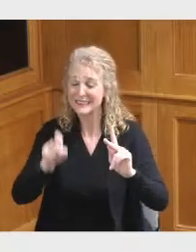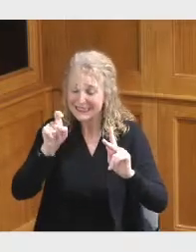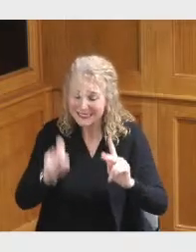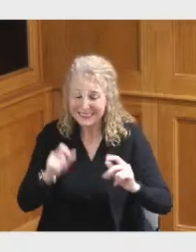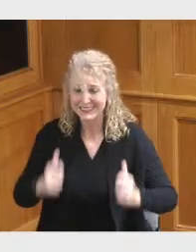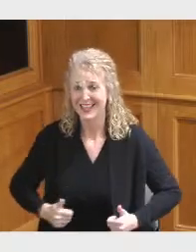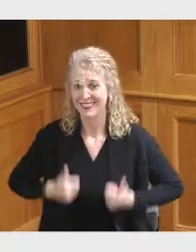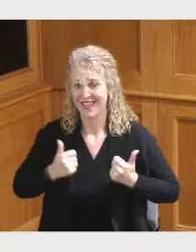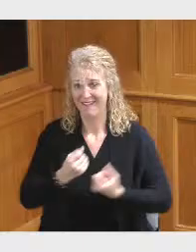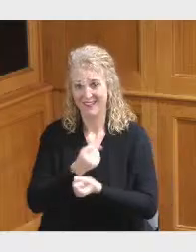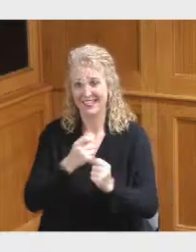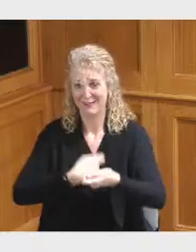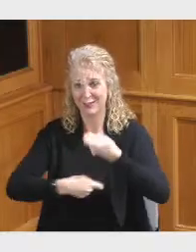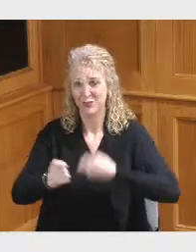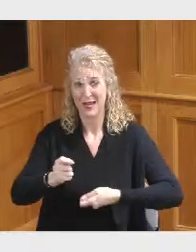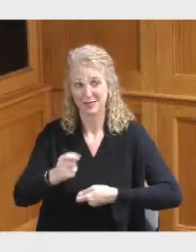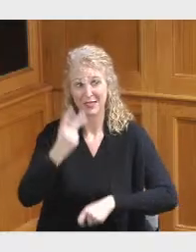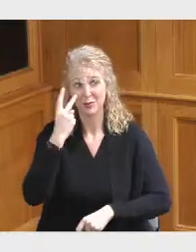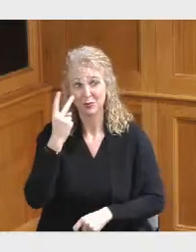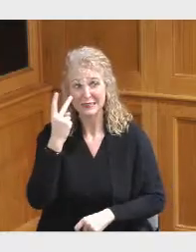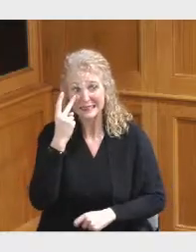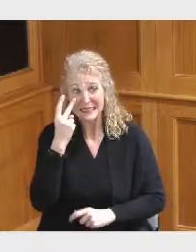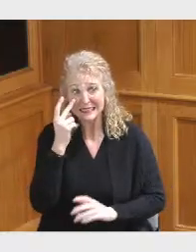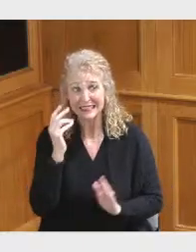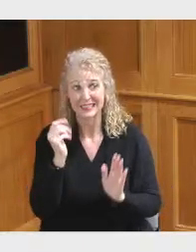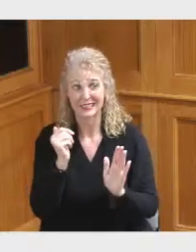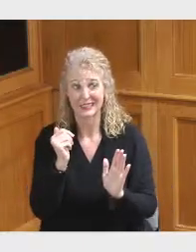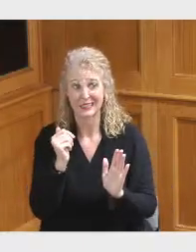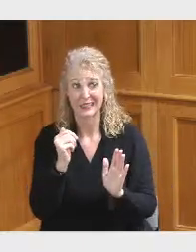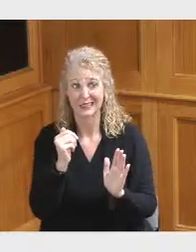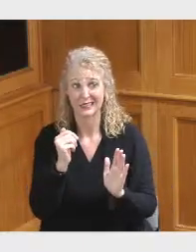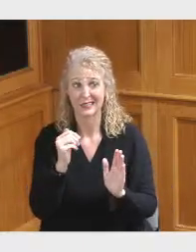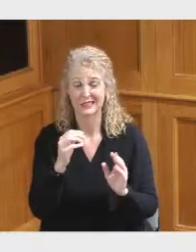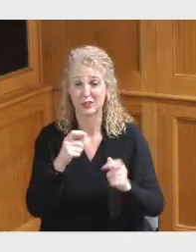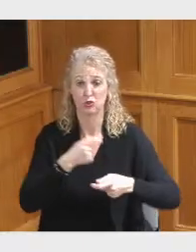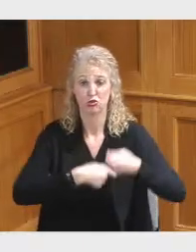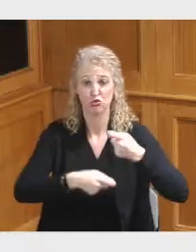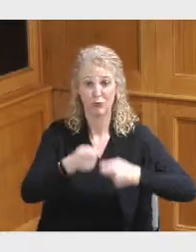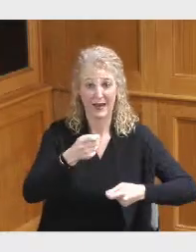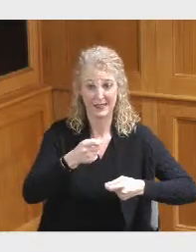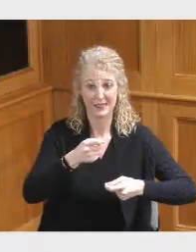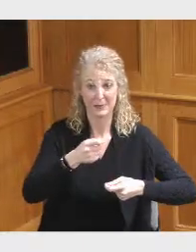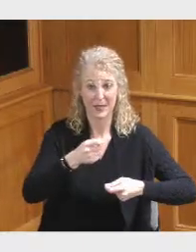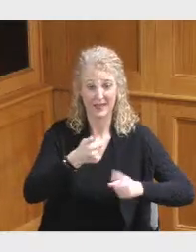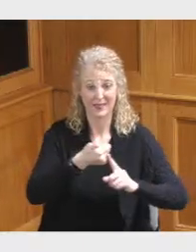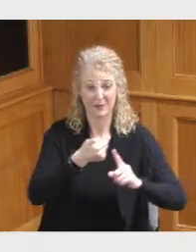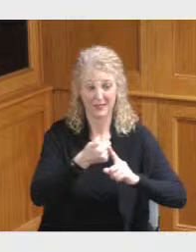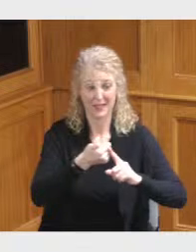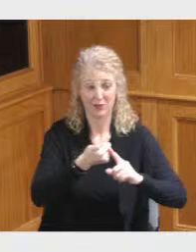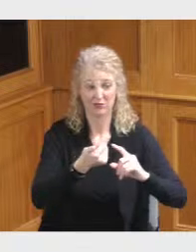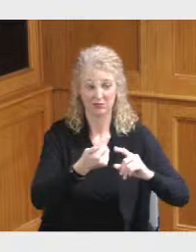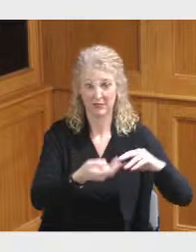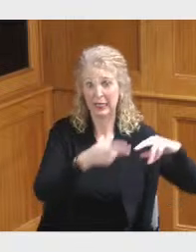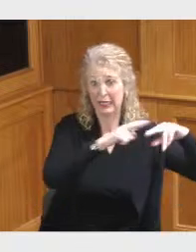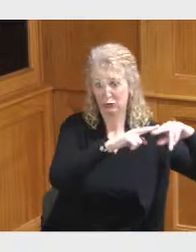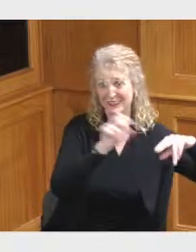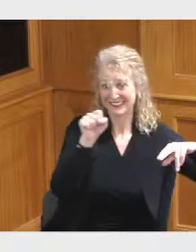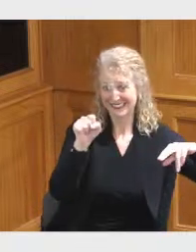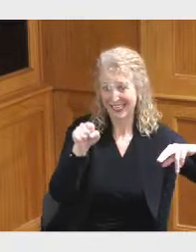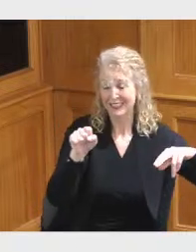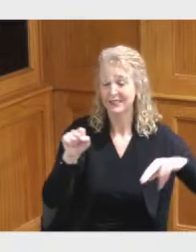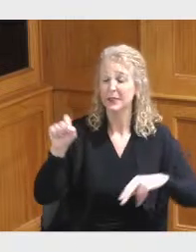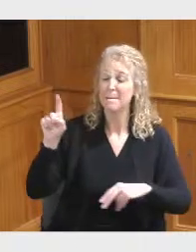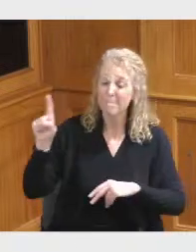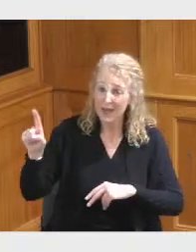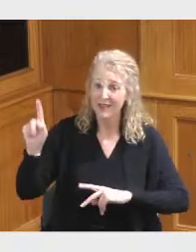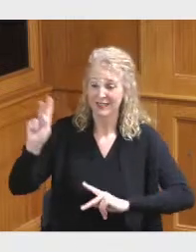transplants. As we can see on the charts out here, the number of transplants are going up, but they are not able to keep up with the demand, which is the number